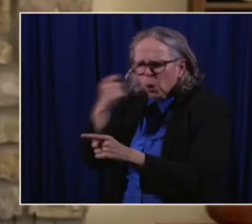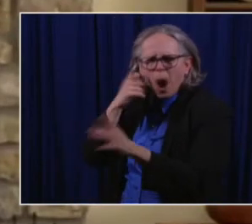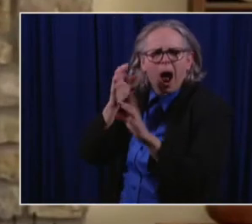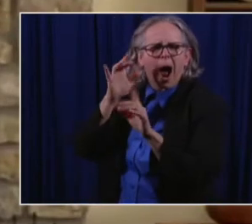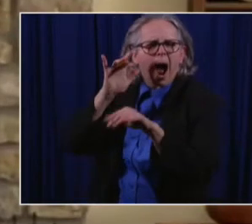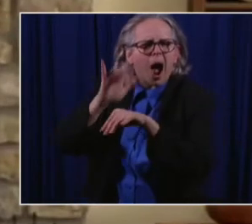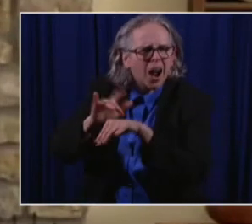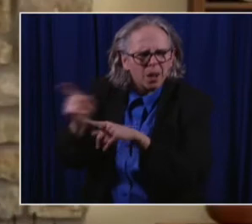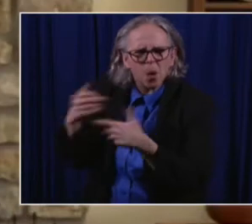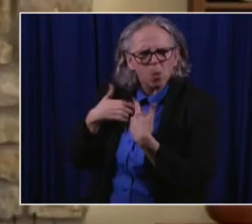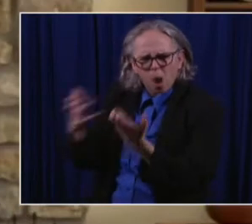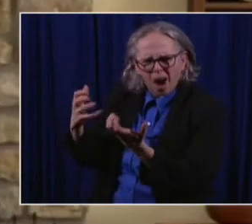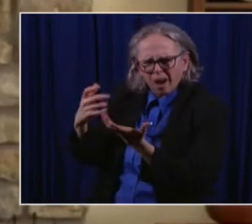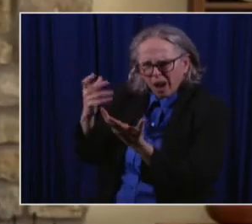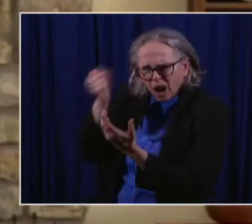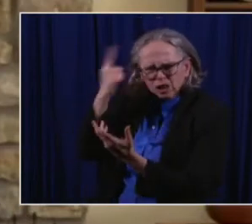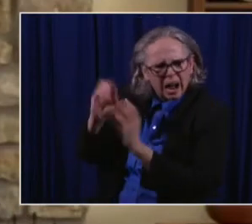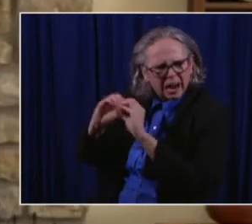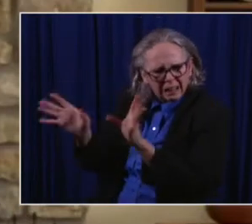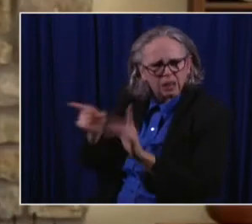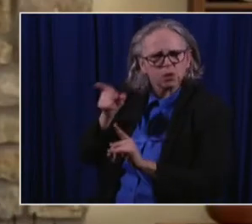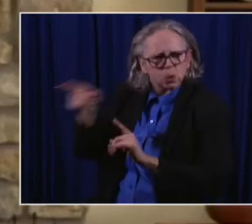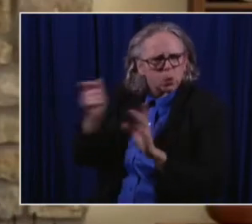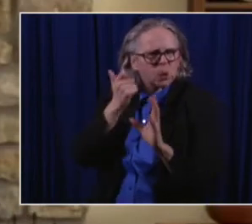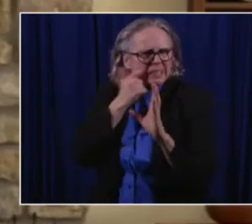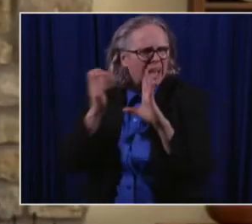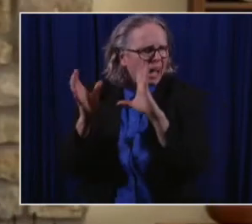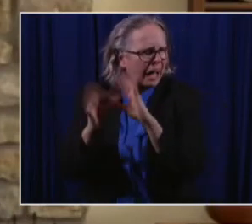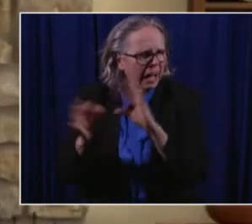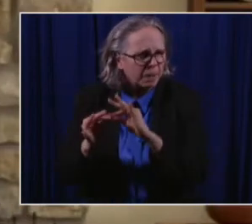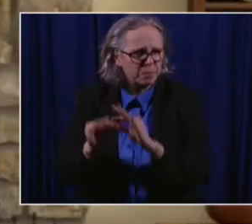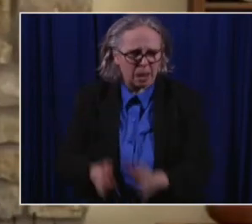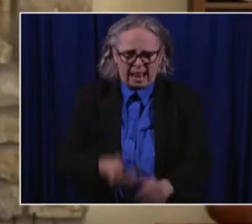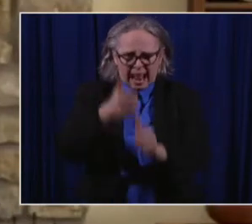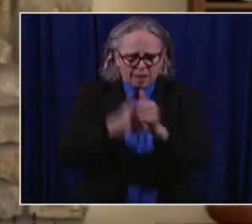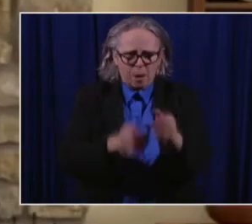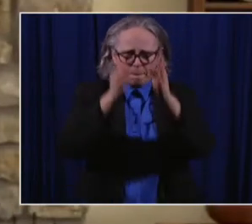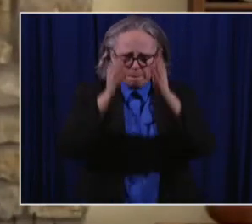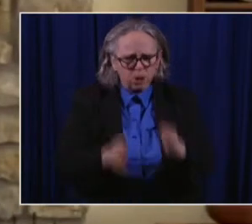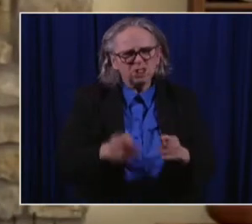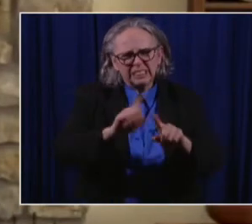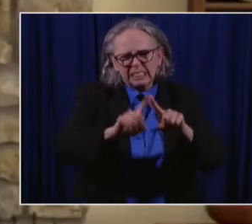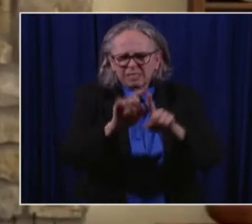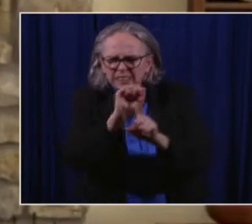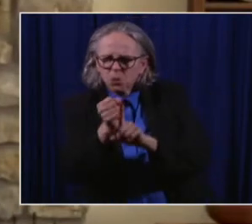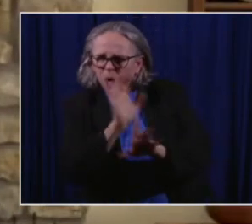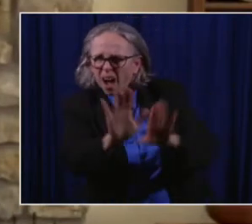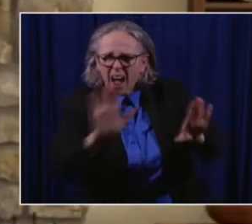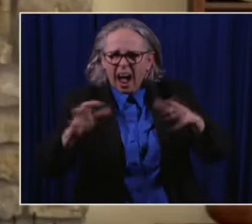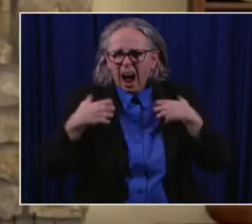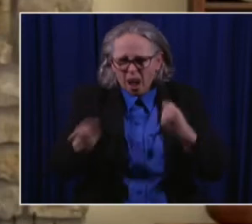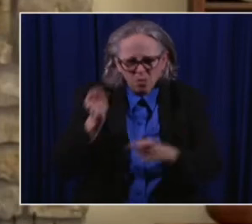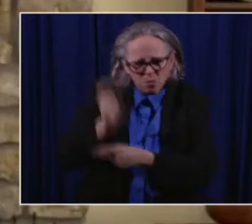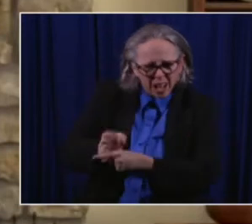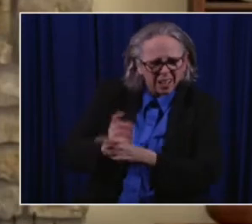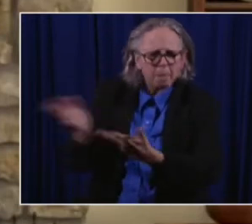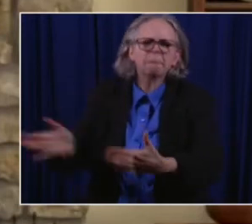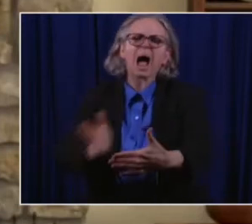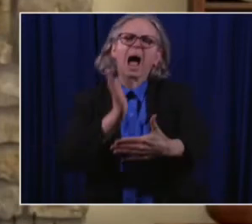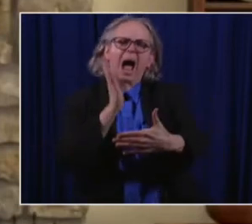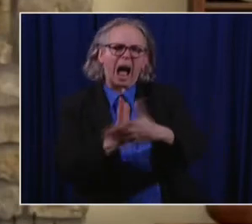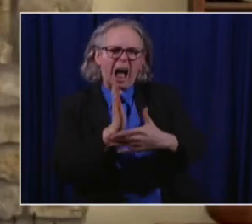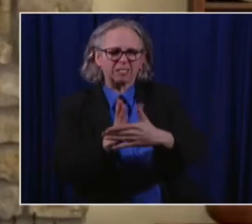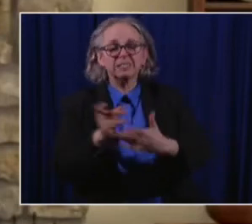included, understand, and every patient we know is different, but on an average, someone who shows